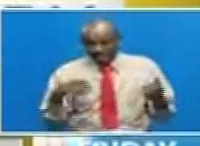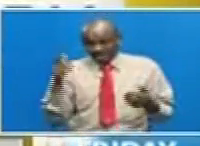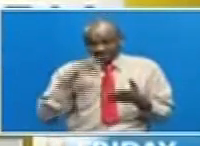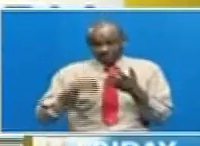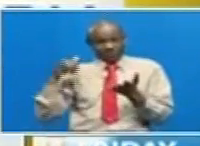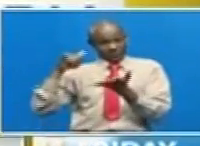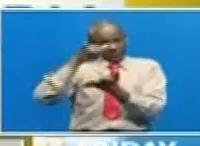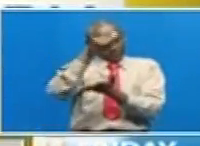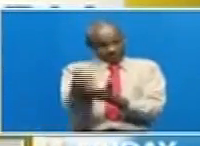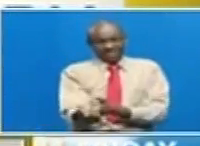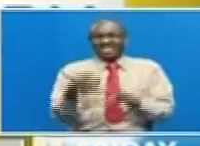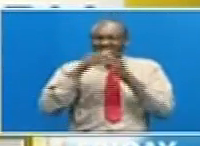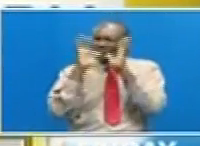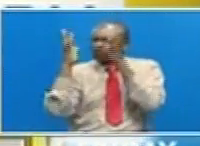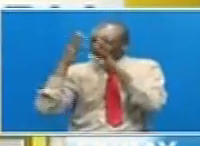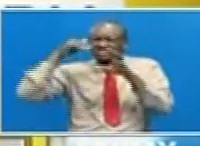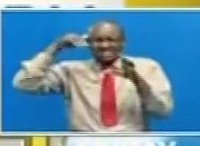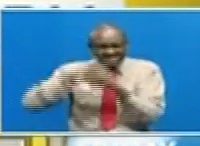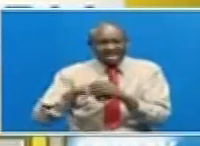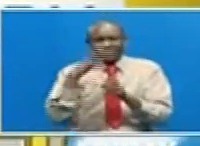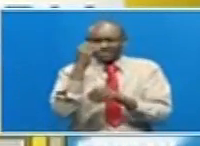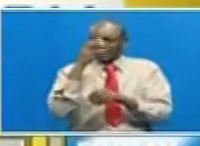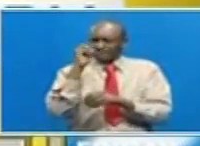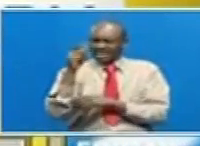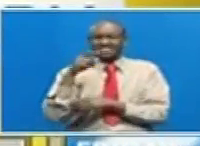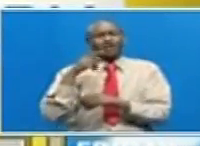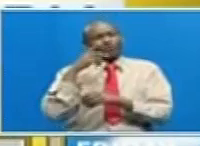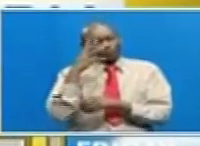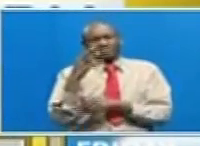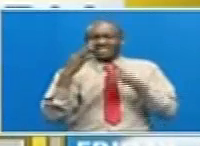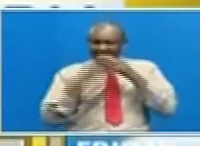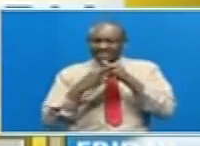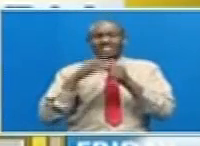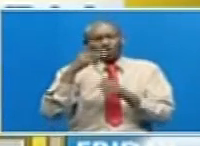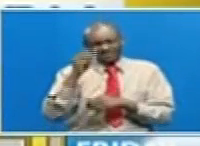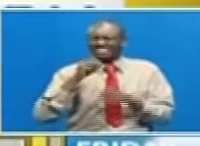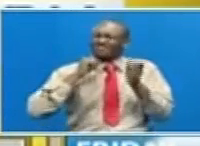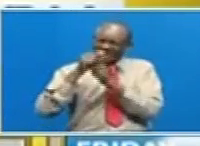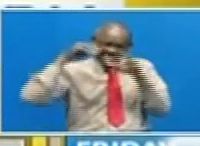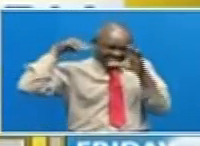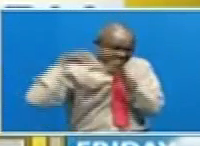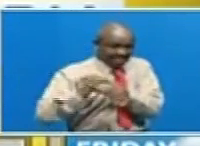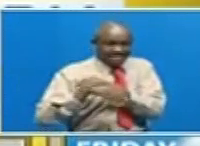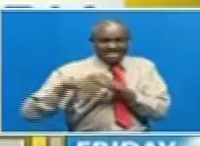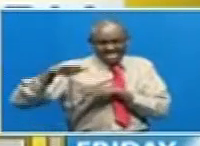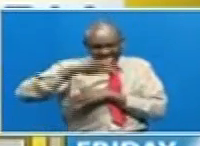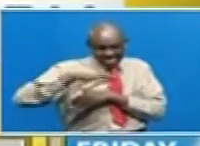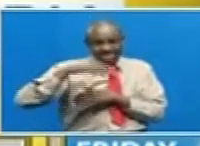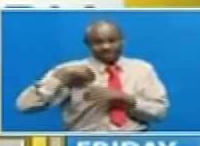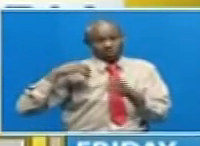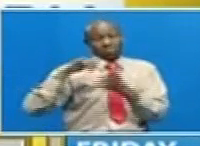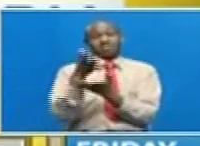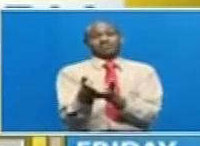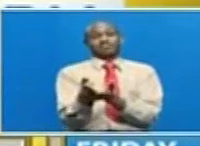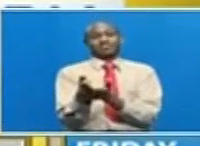plane crashed in a dense jungle about 30 miles or 48 kilometers away from Nuquí Airport, the location where the flight